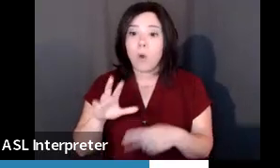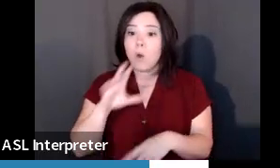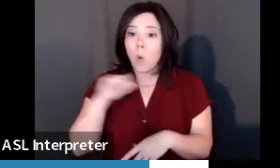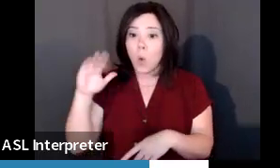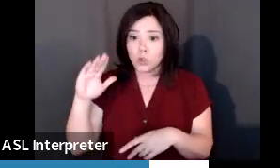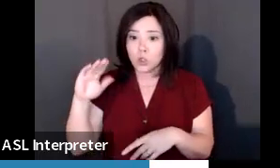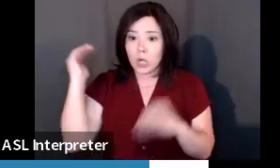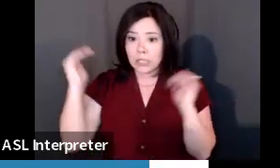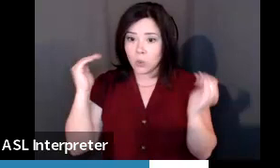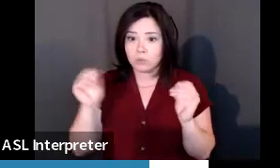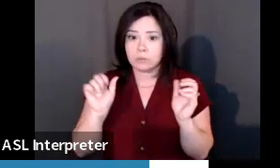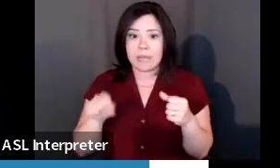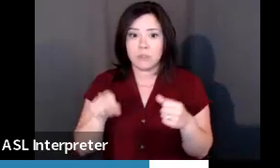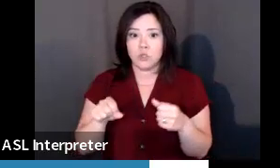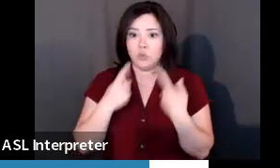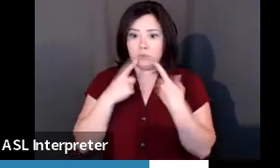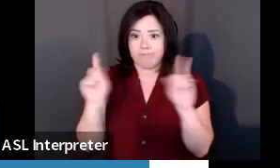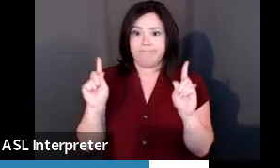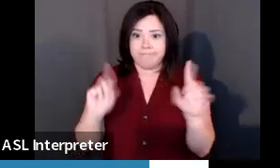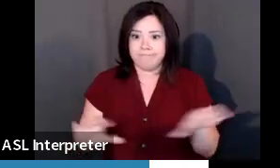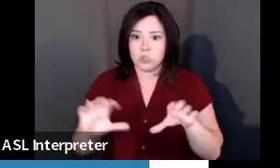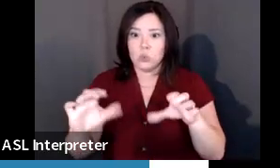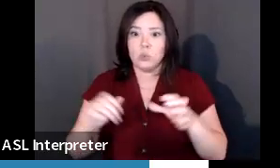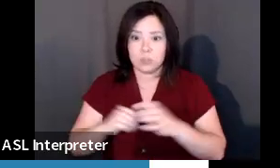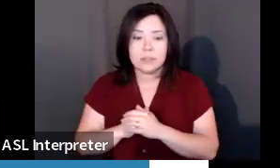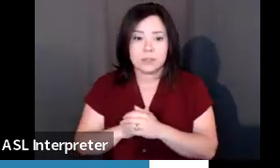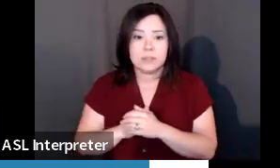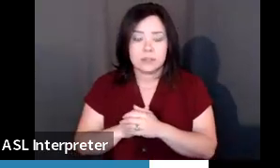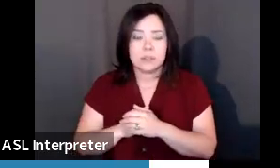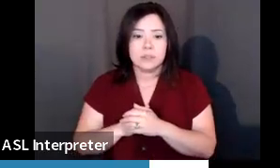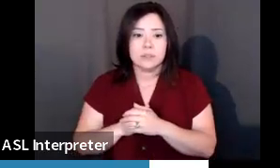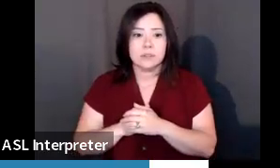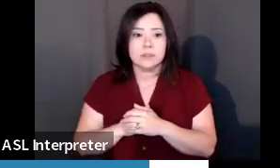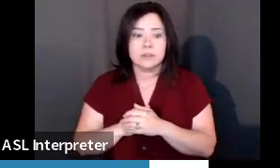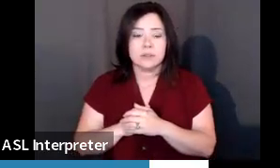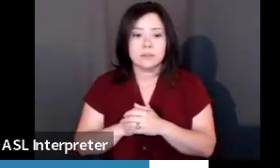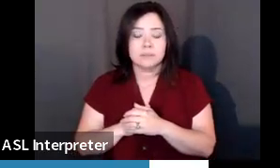things that they want to be able to do. And another thing that we like to